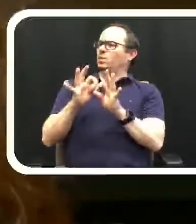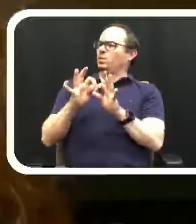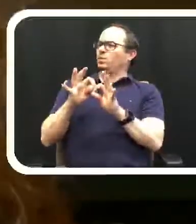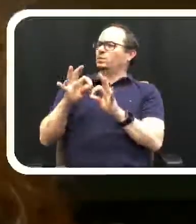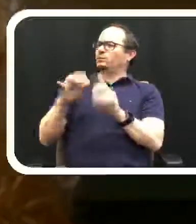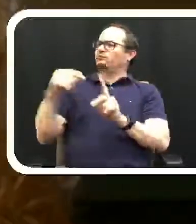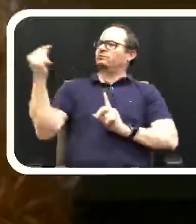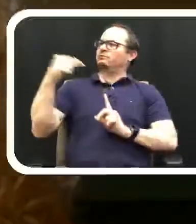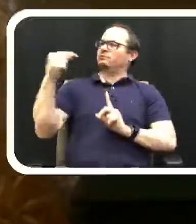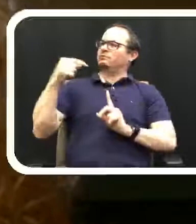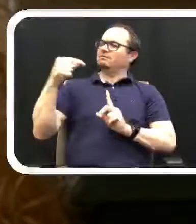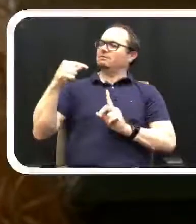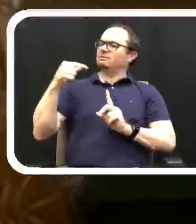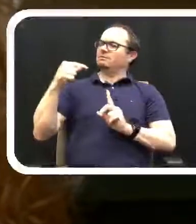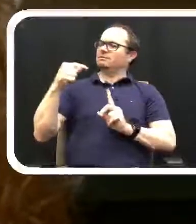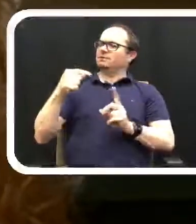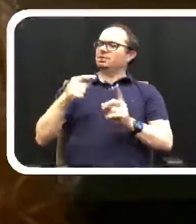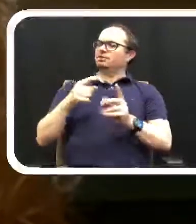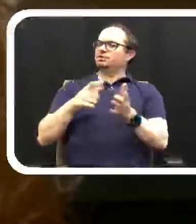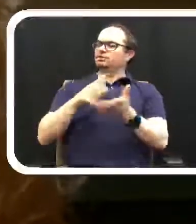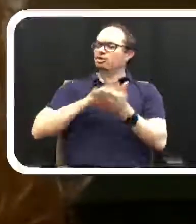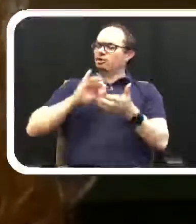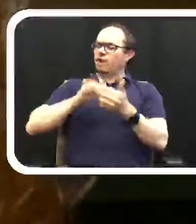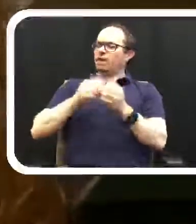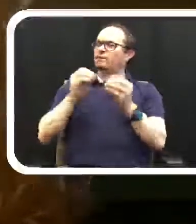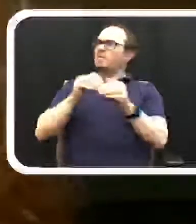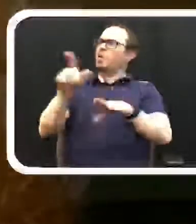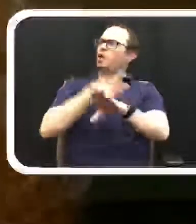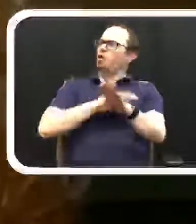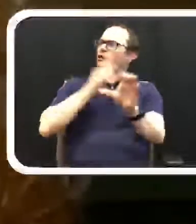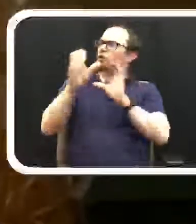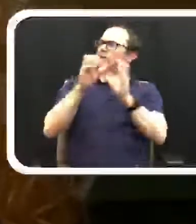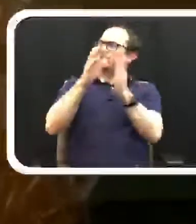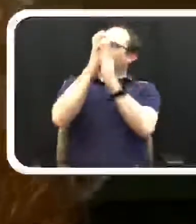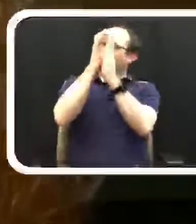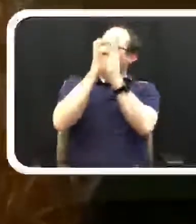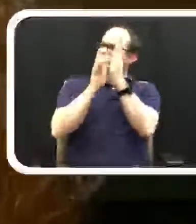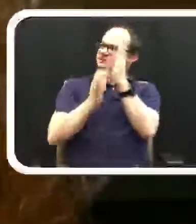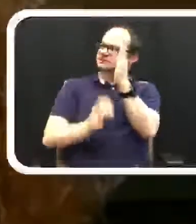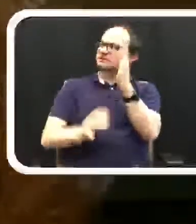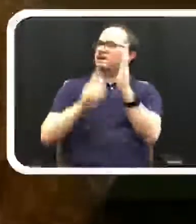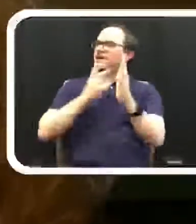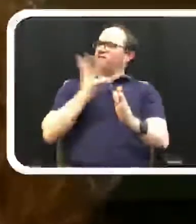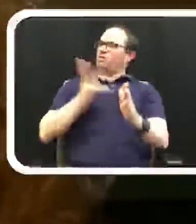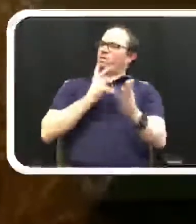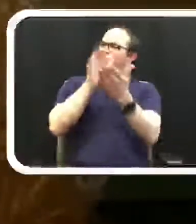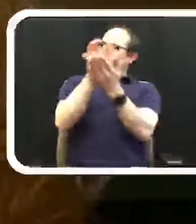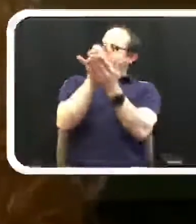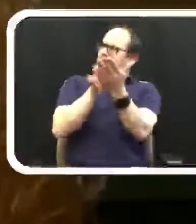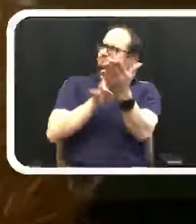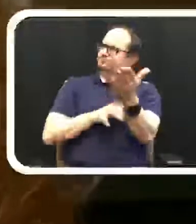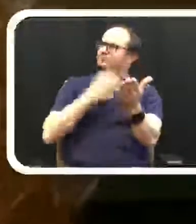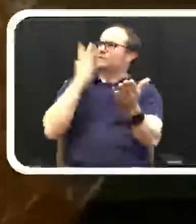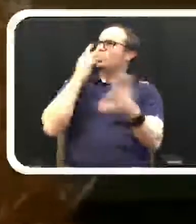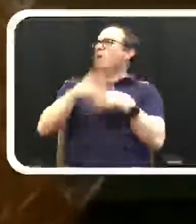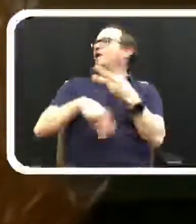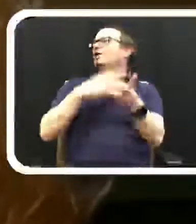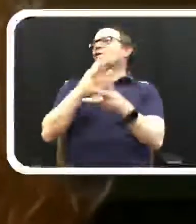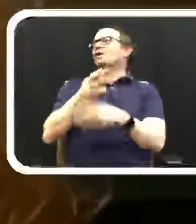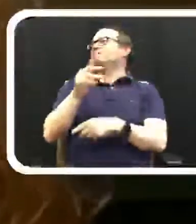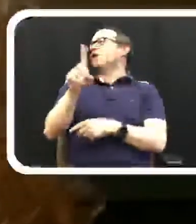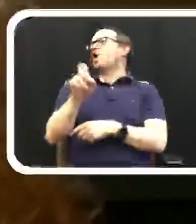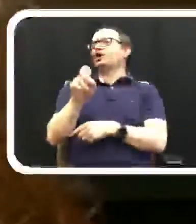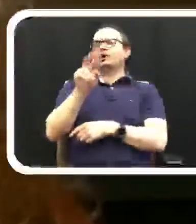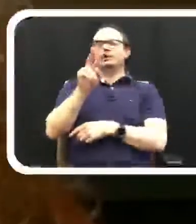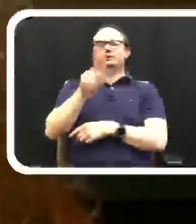to longer communication and learn how to write correspondence? Why in the world of